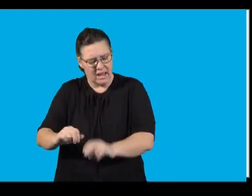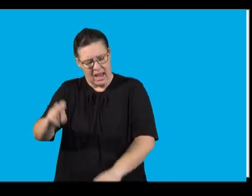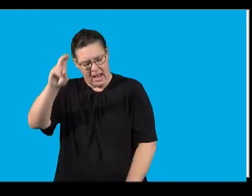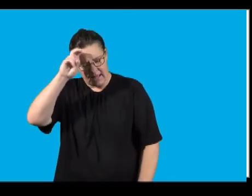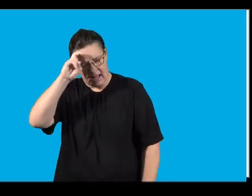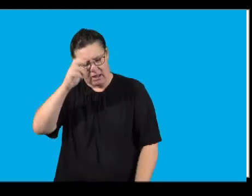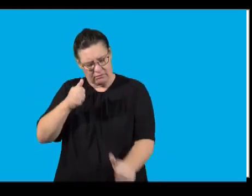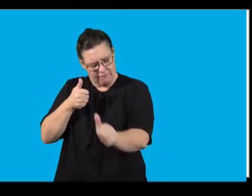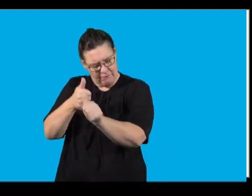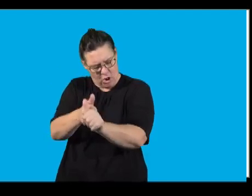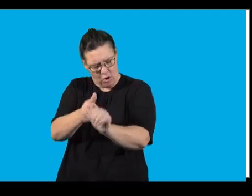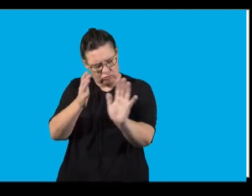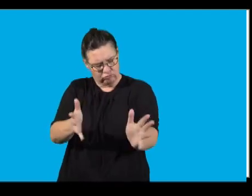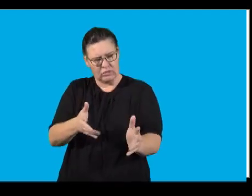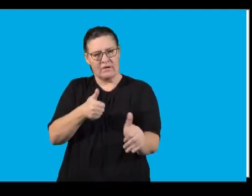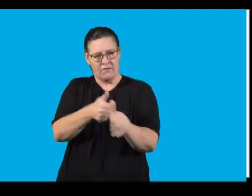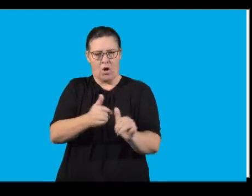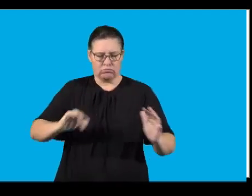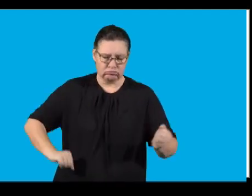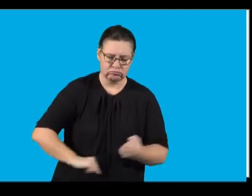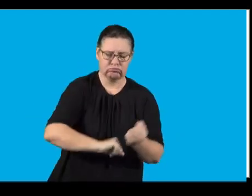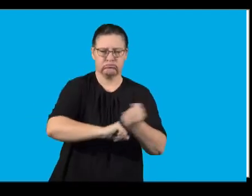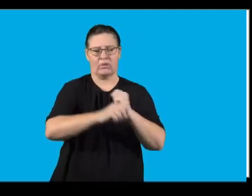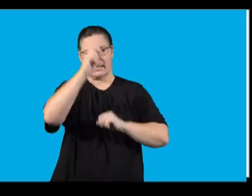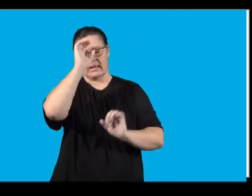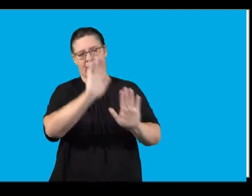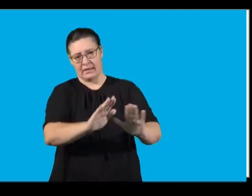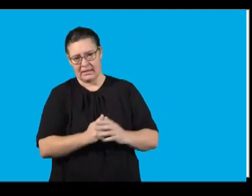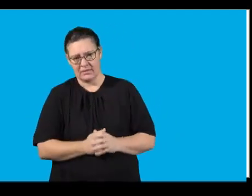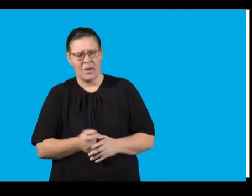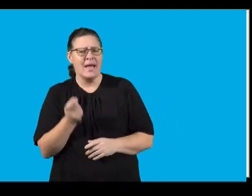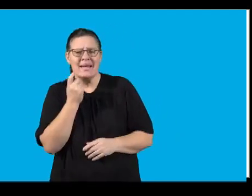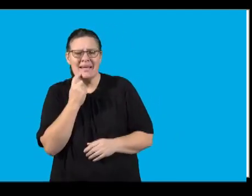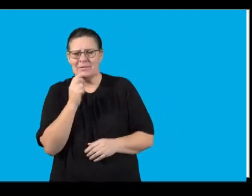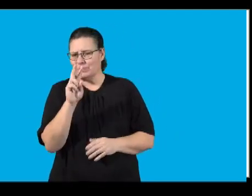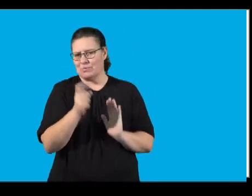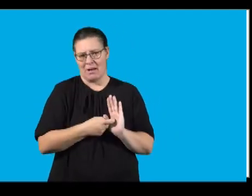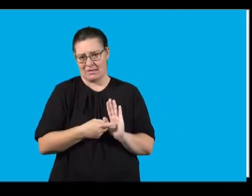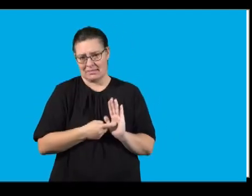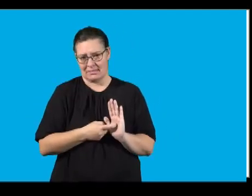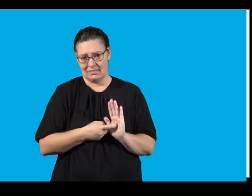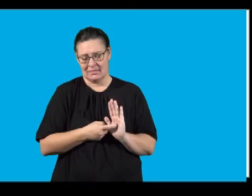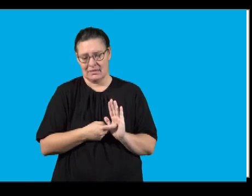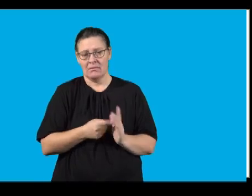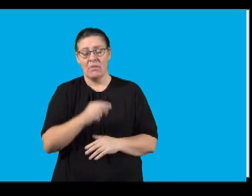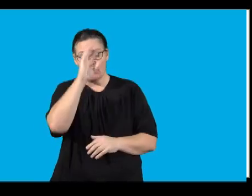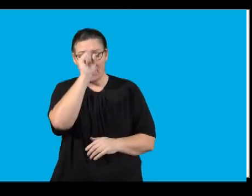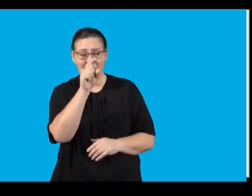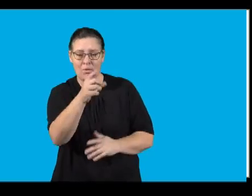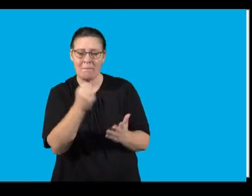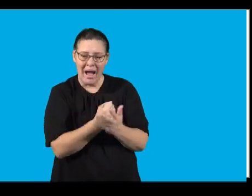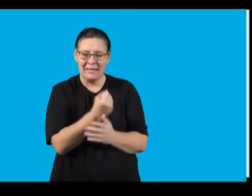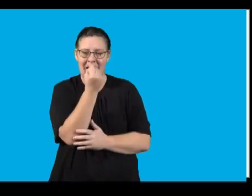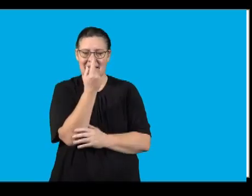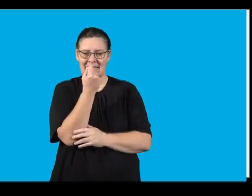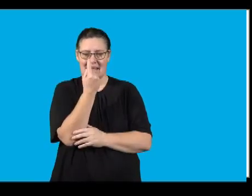Macbeth is patriotic. Okay, so can you see how you can earn 2 easy marks? But remember, you have